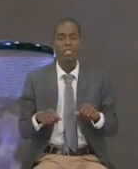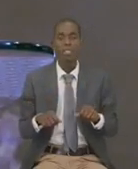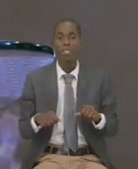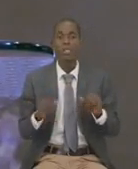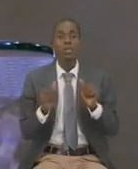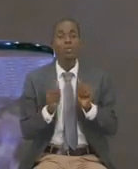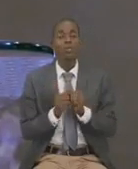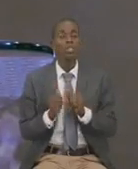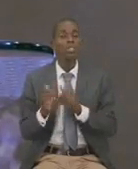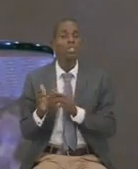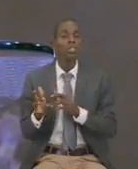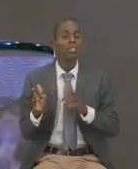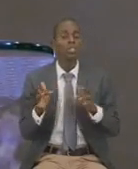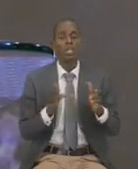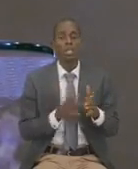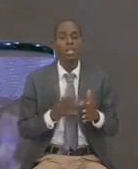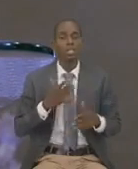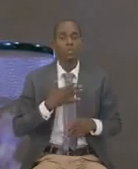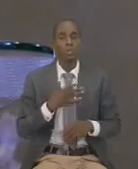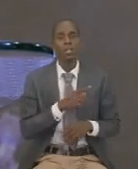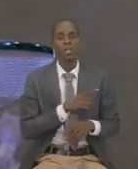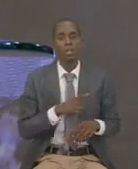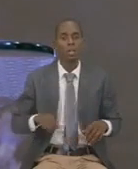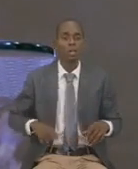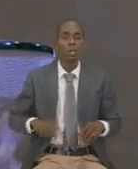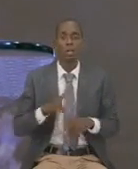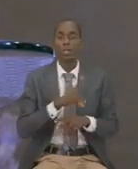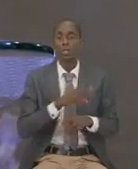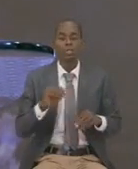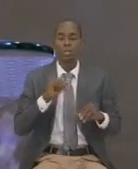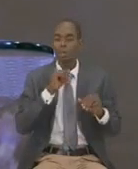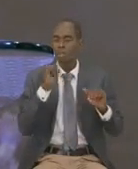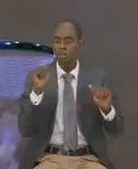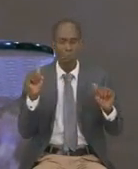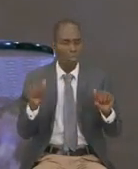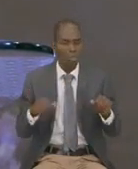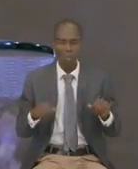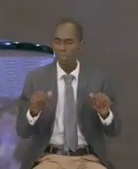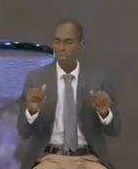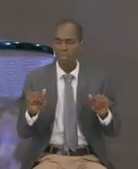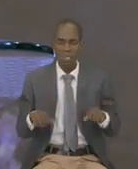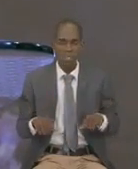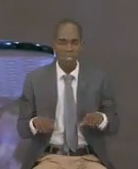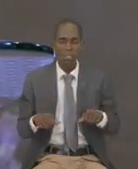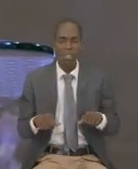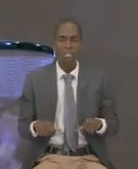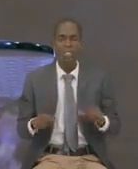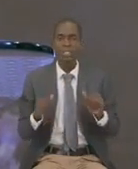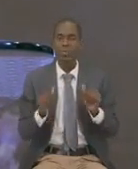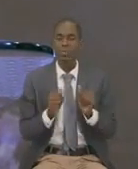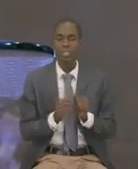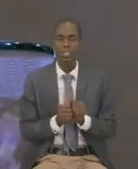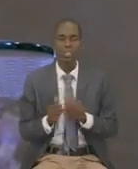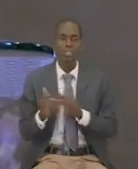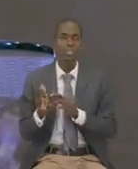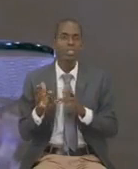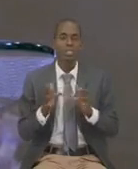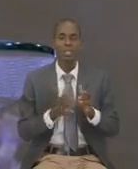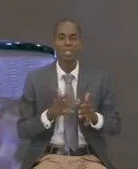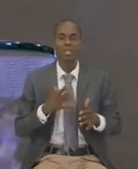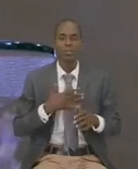impossibility. With Jesus our Lord, no impossibility.